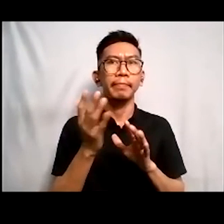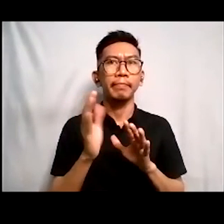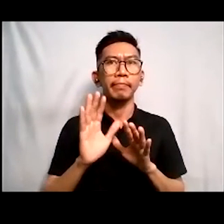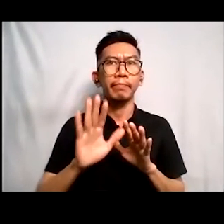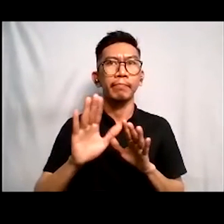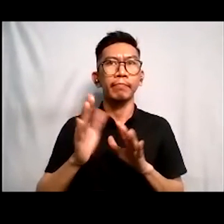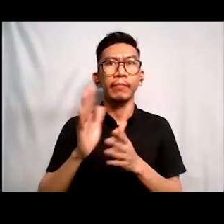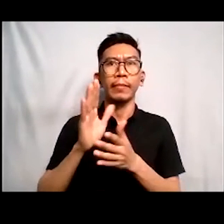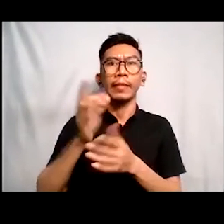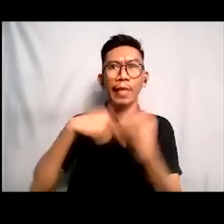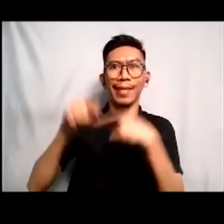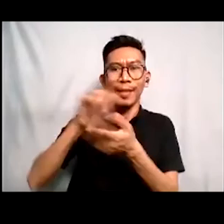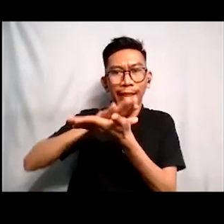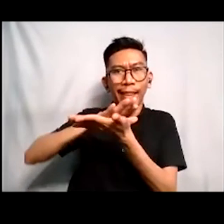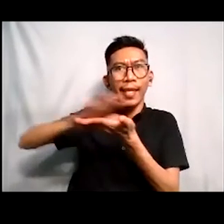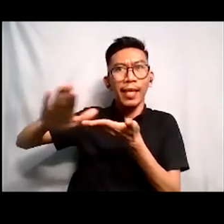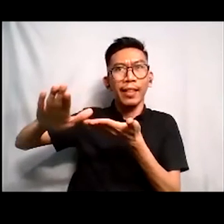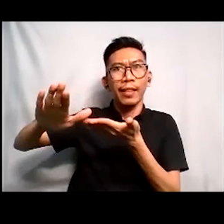neat,